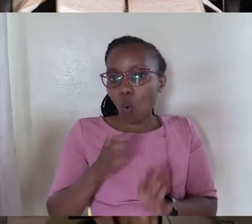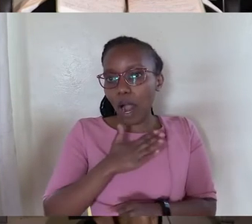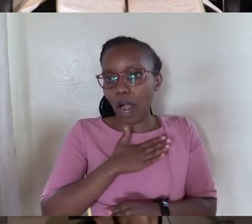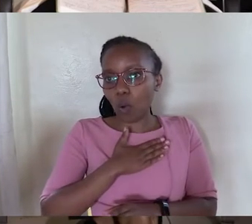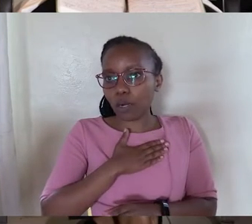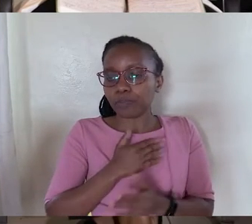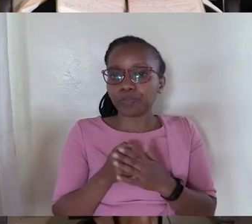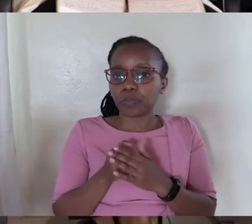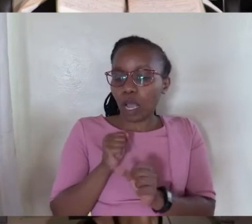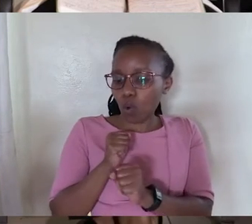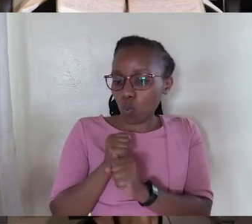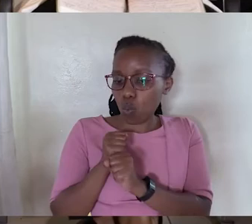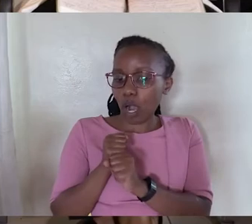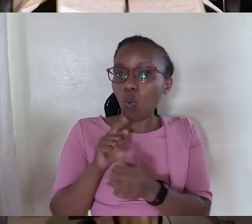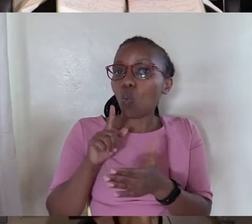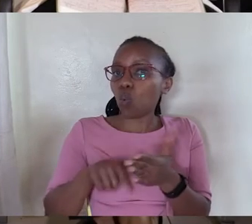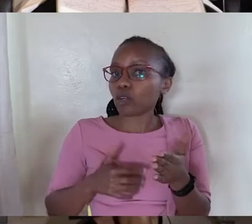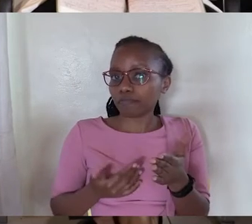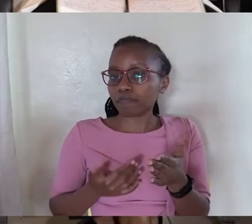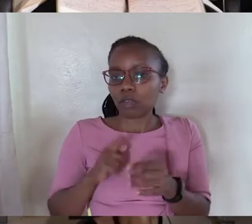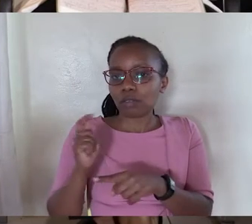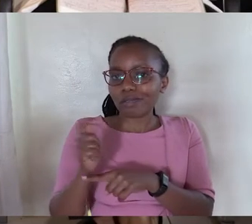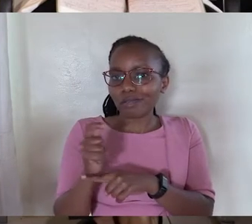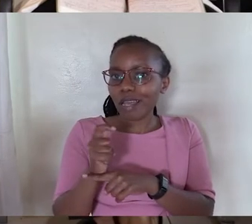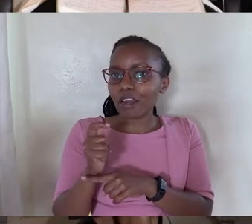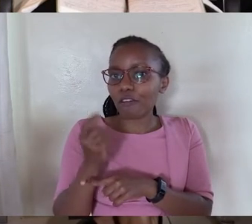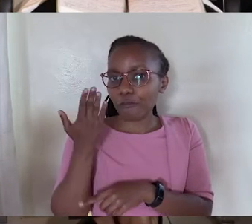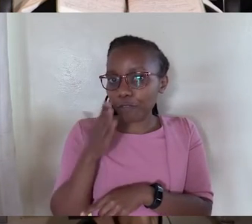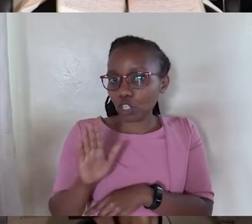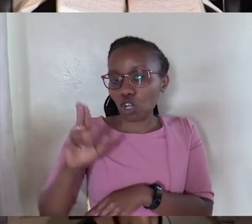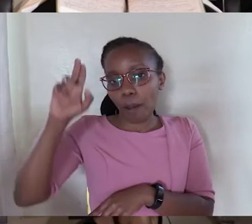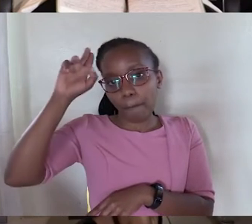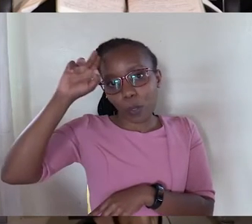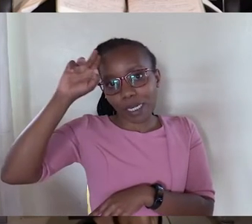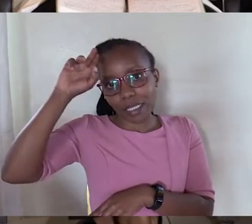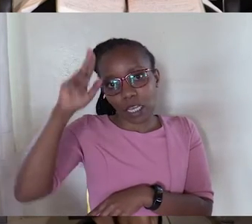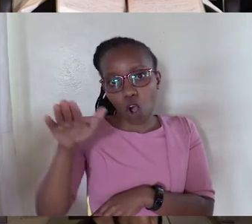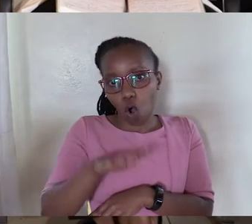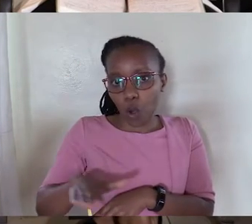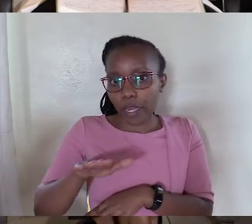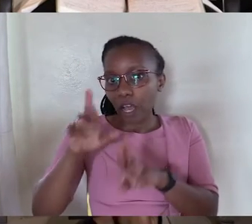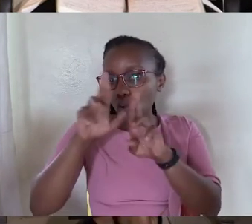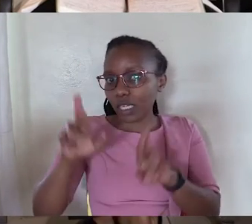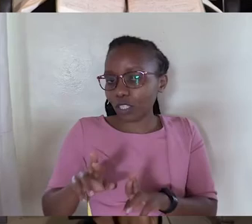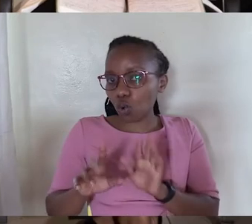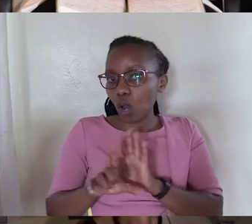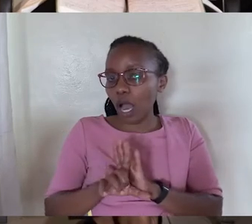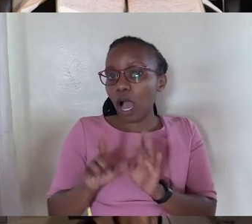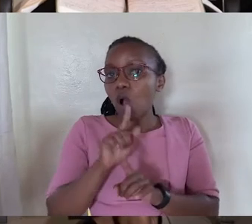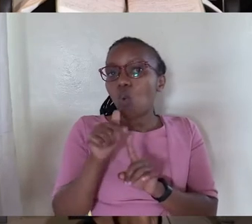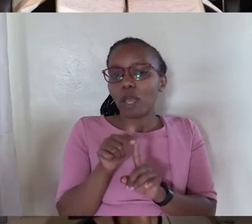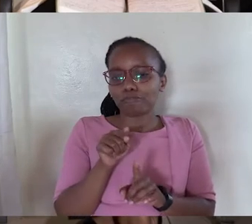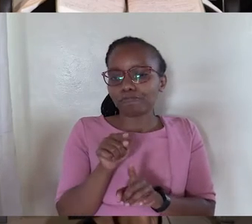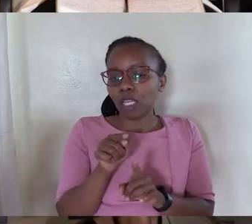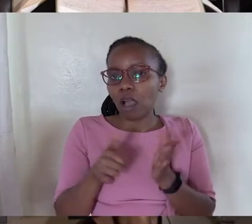And what we have done recently is we have trained our officers in the area of international law such that when such